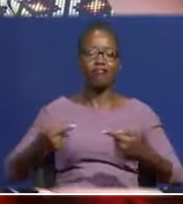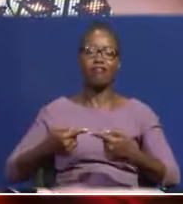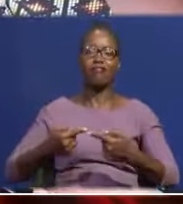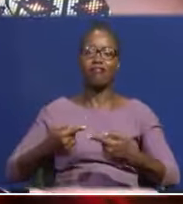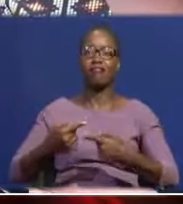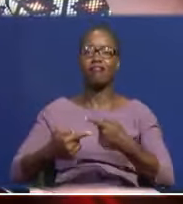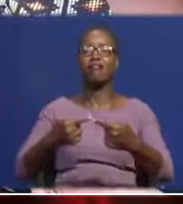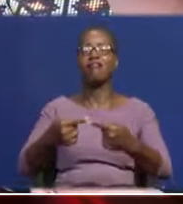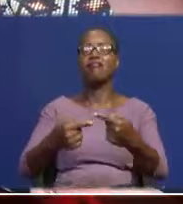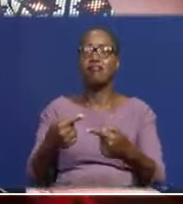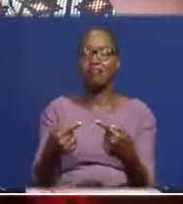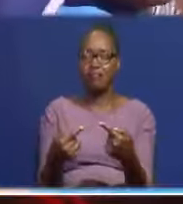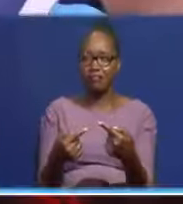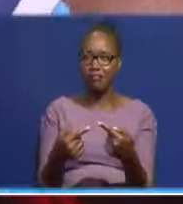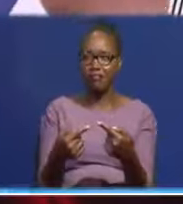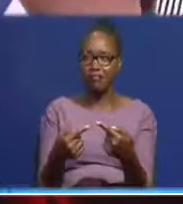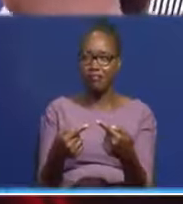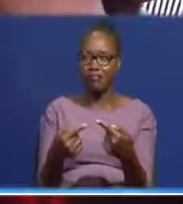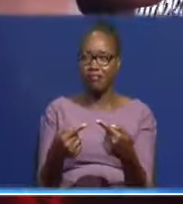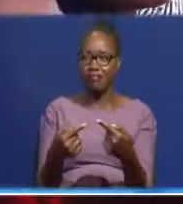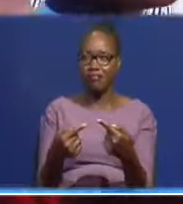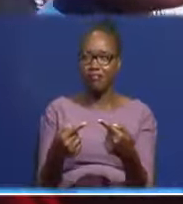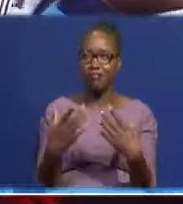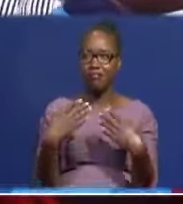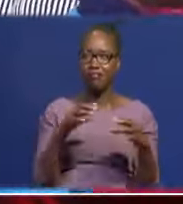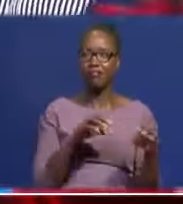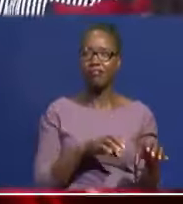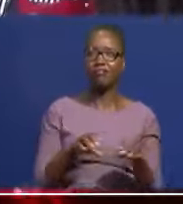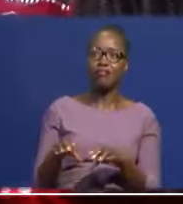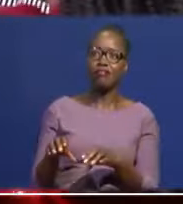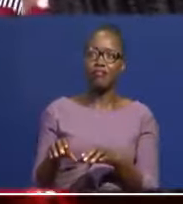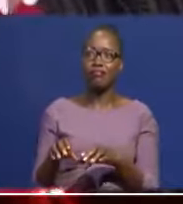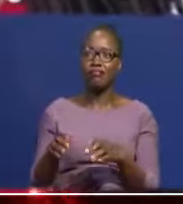move forward, yeah. Our people are suffering.